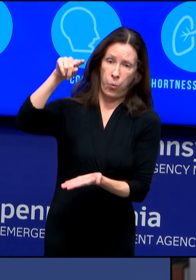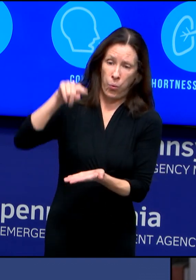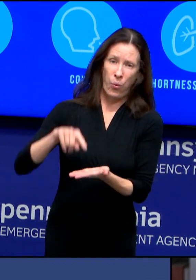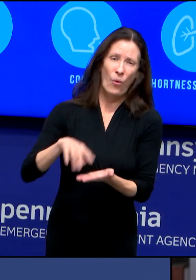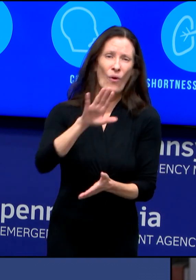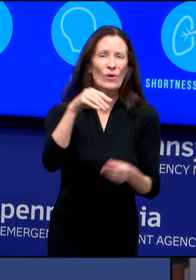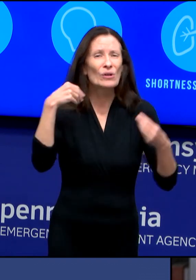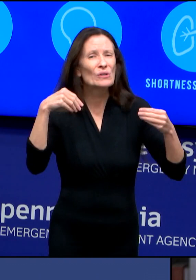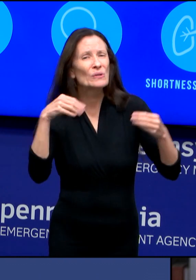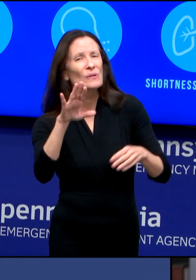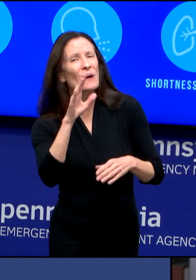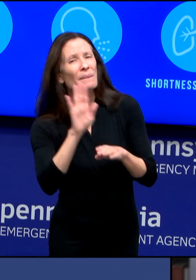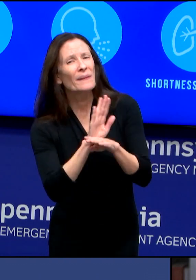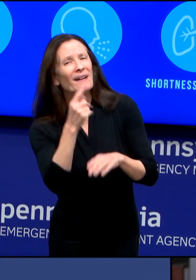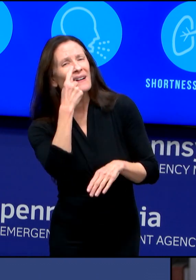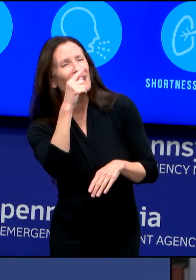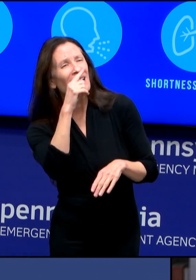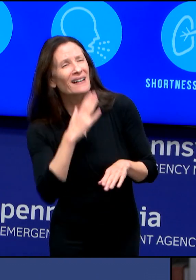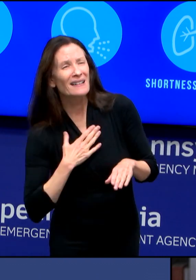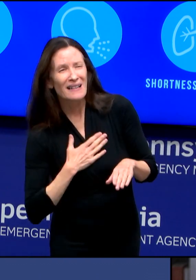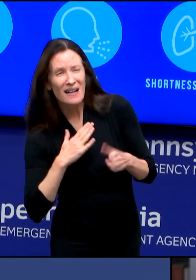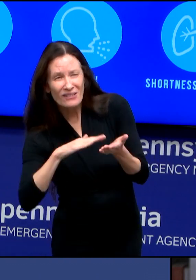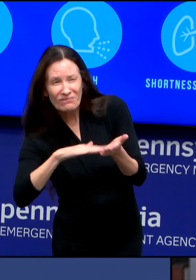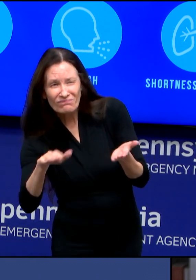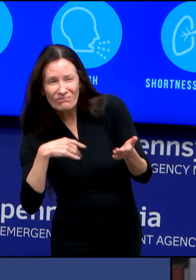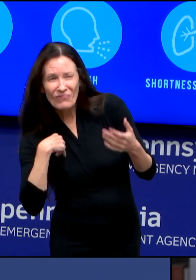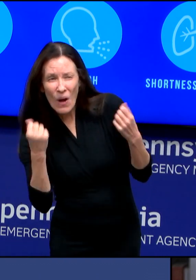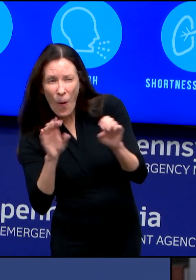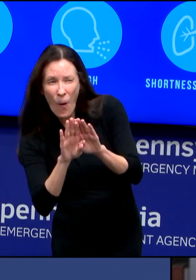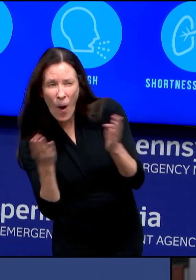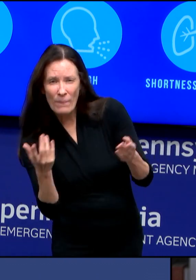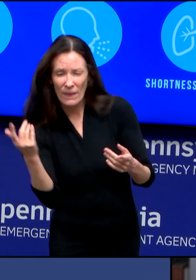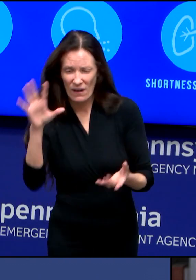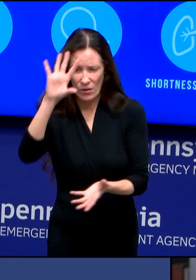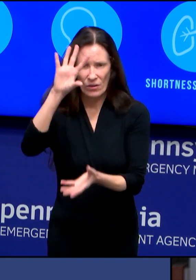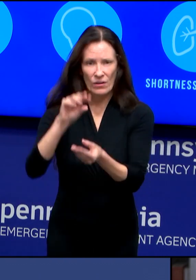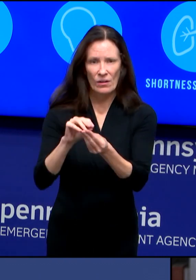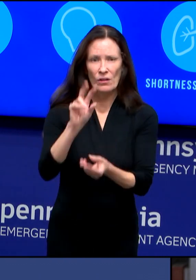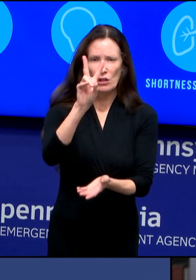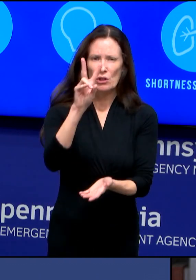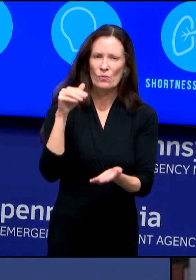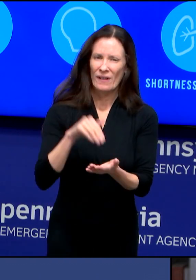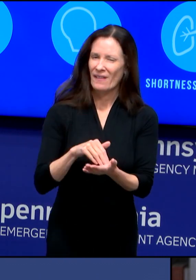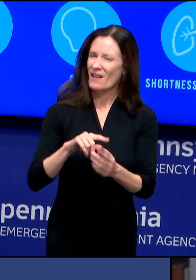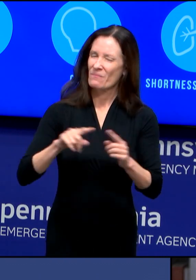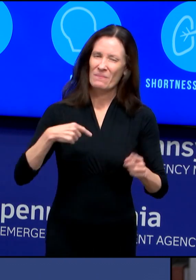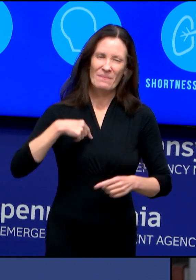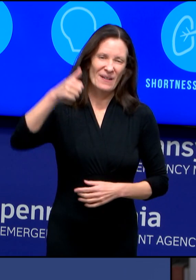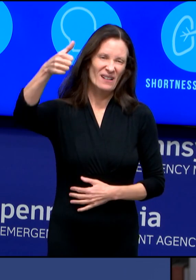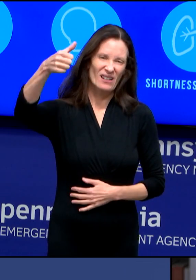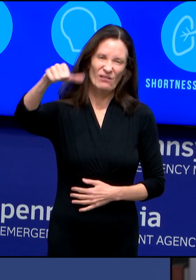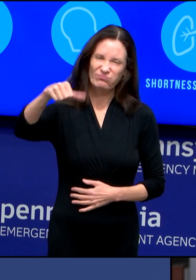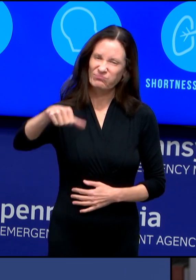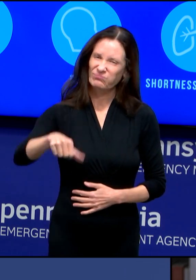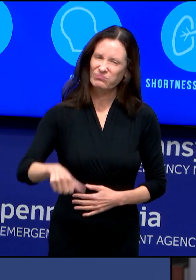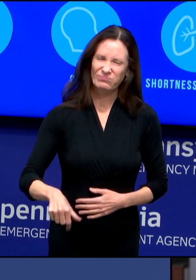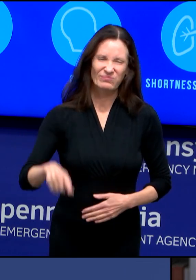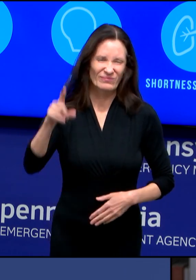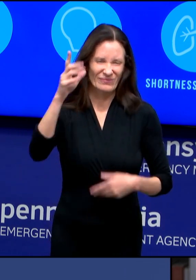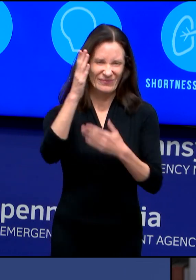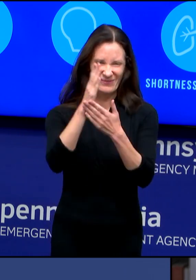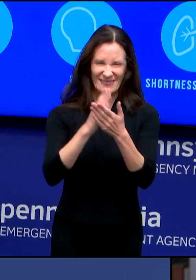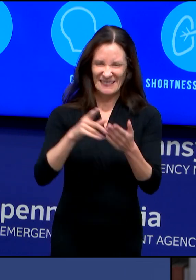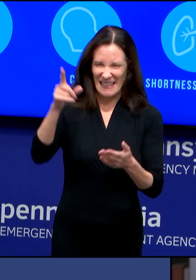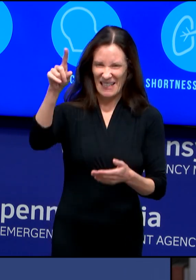third group of people who have asked for a waiver who didn't really need a waiver. So we're